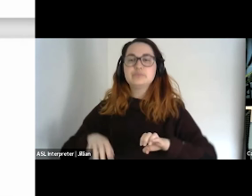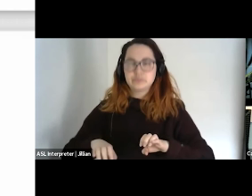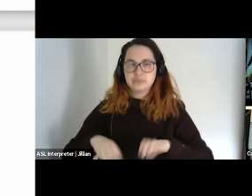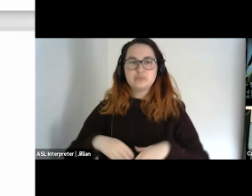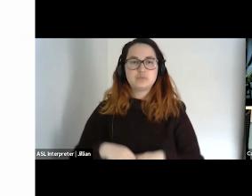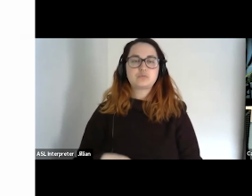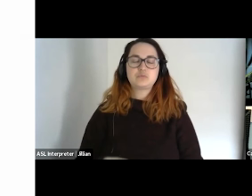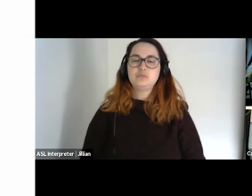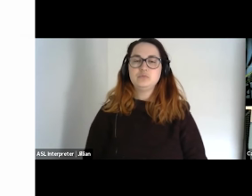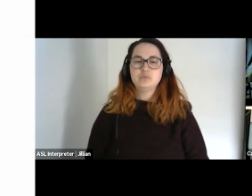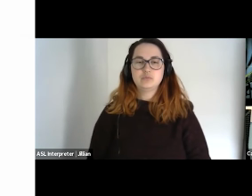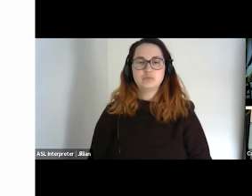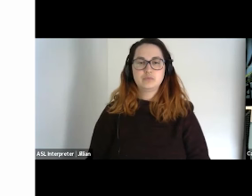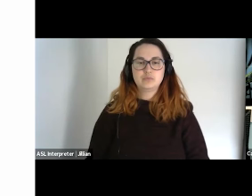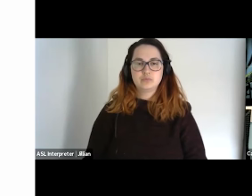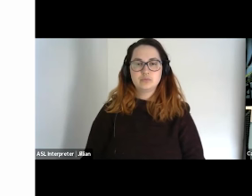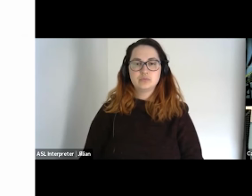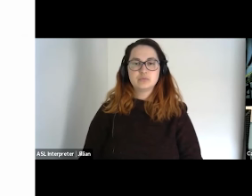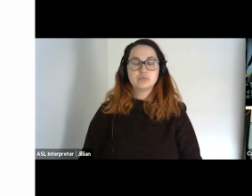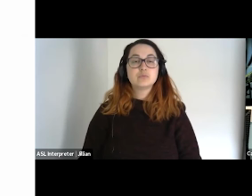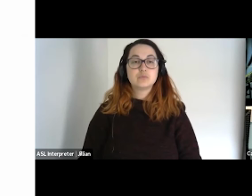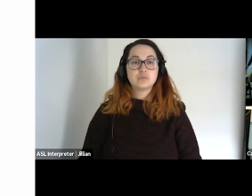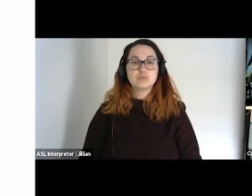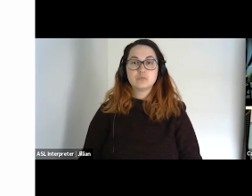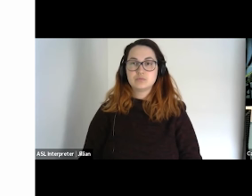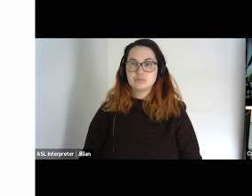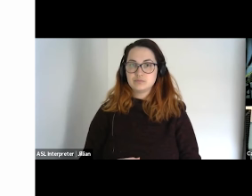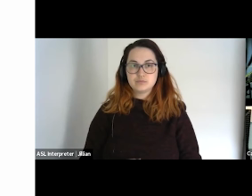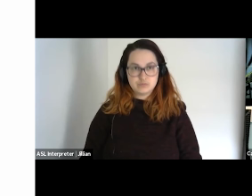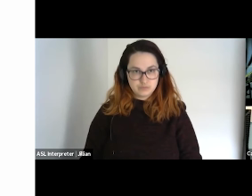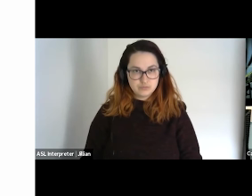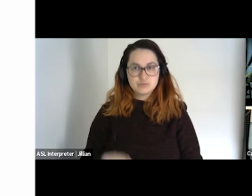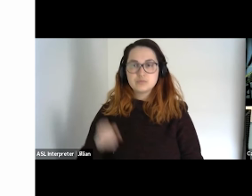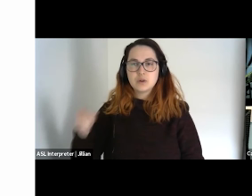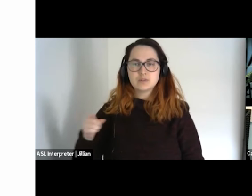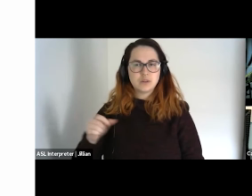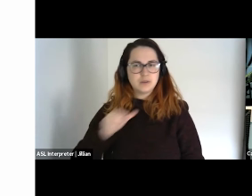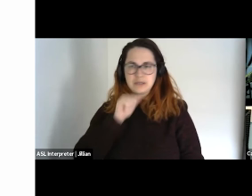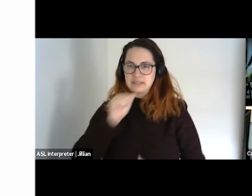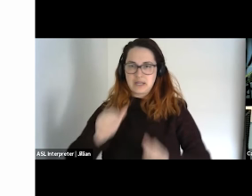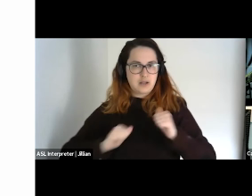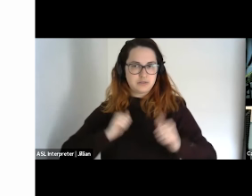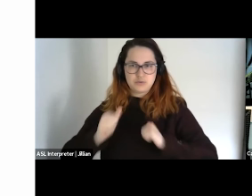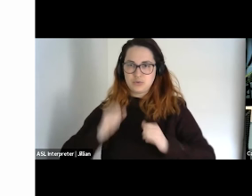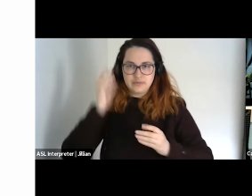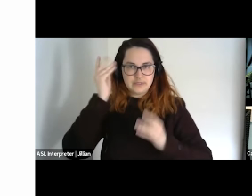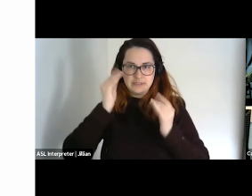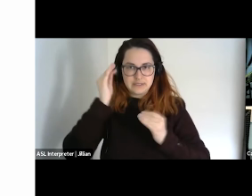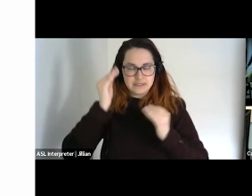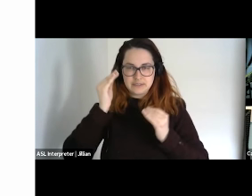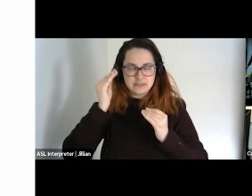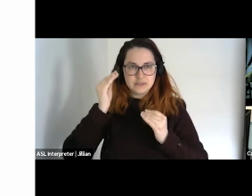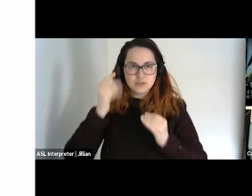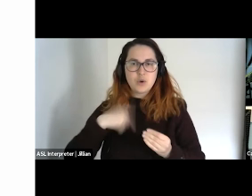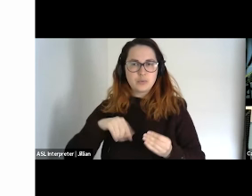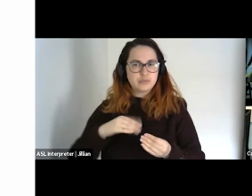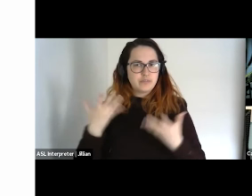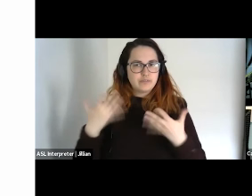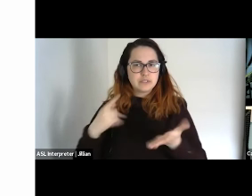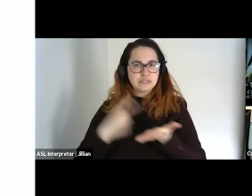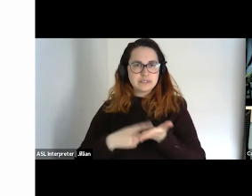discussion. Okay. So let's dive into it here. We have unassertive thinking. As we discussed in module one of the